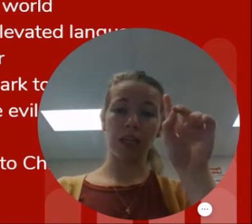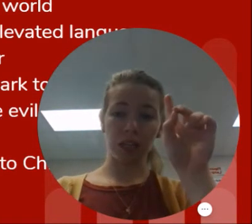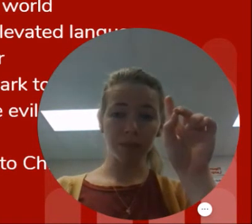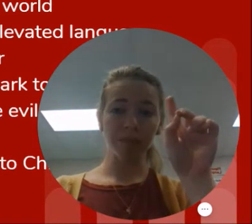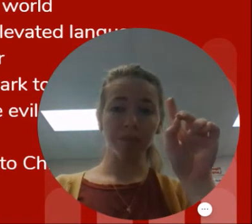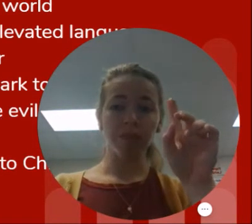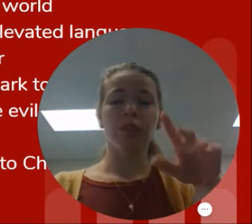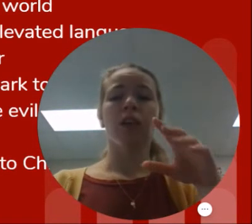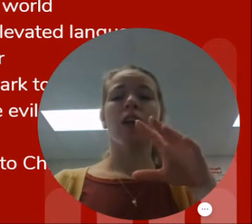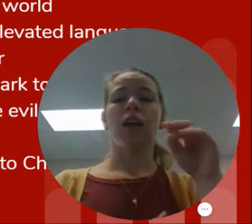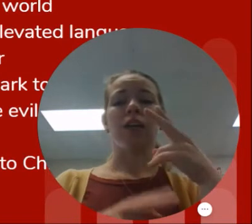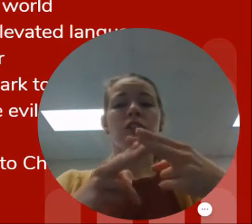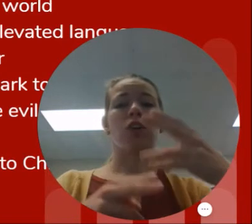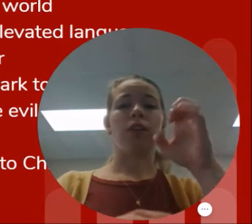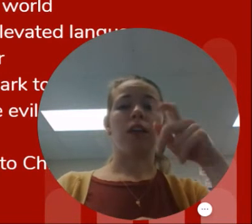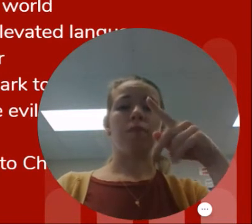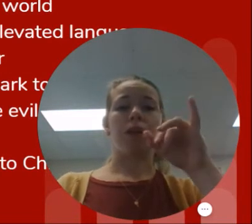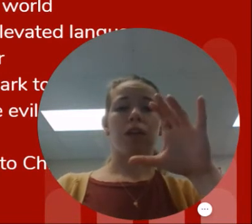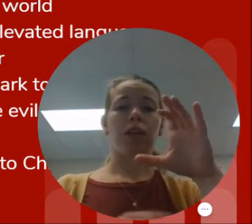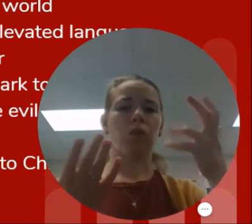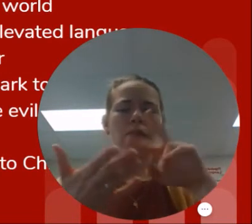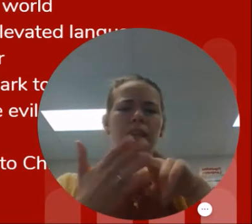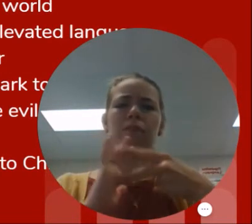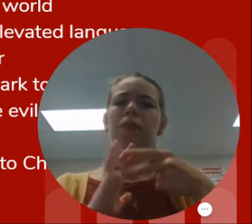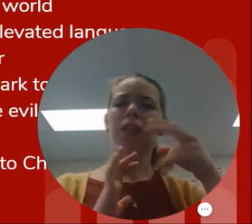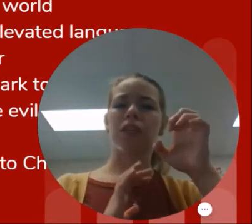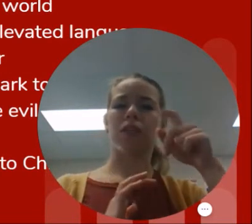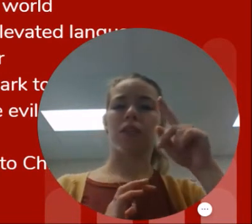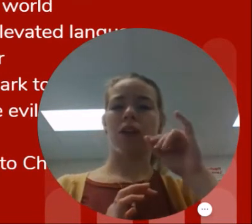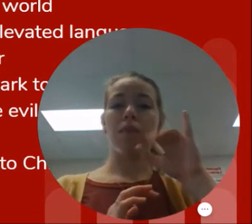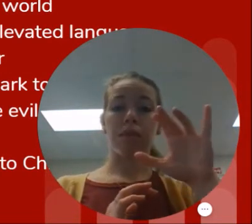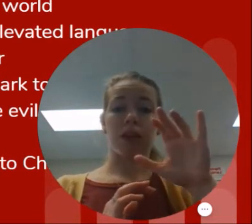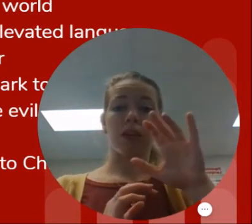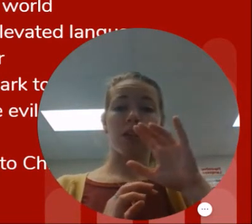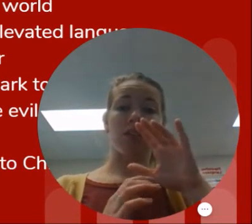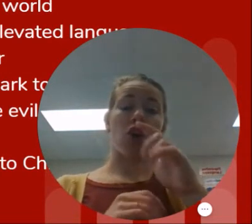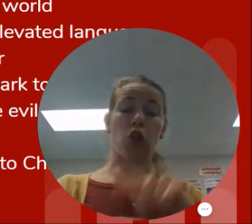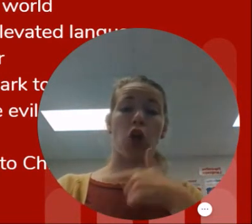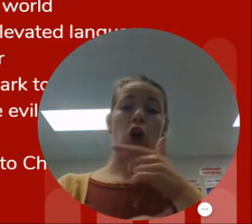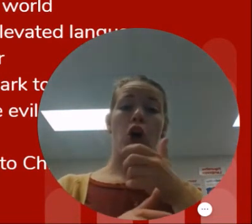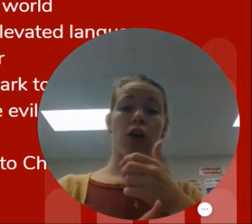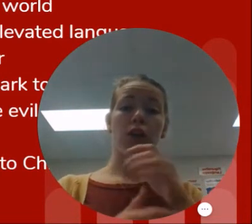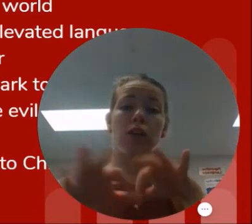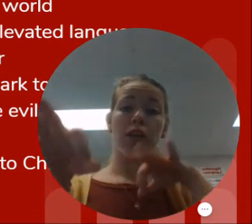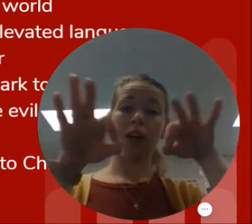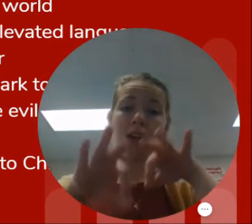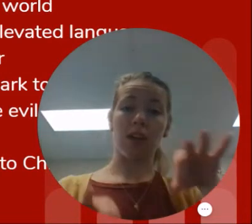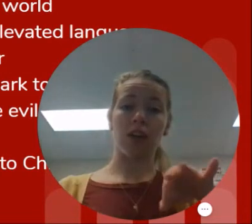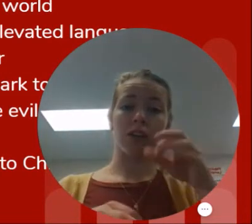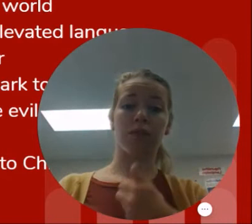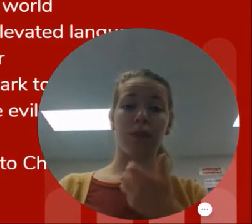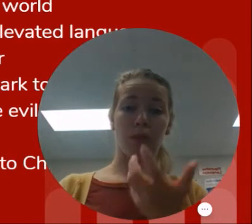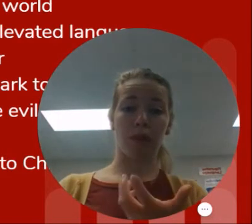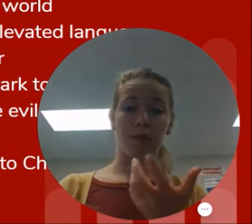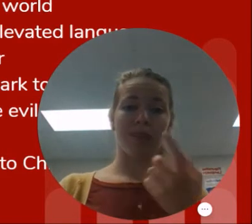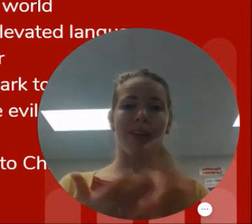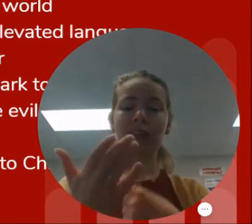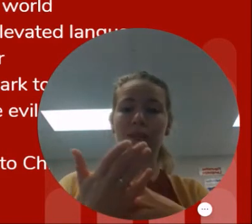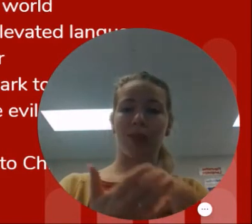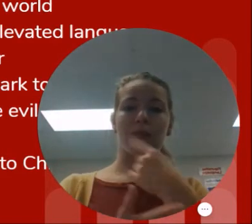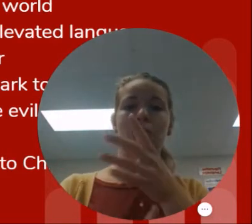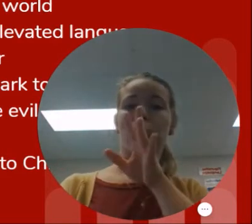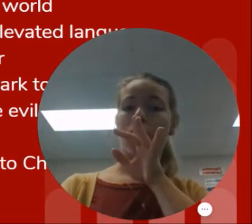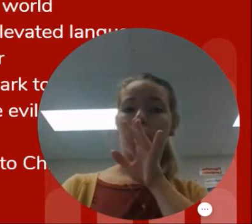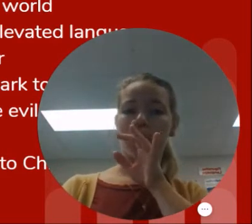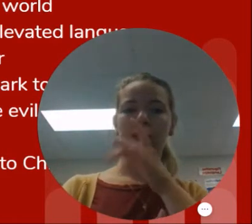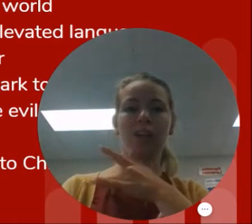AD, and it's called an epic. And what that means is an epic is a long narrative poem.